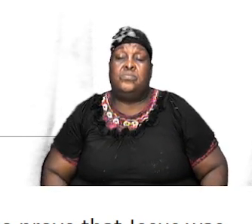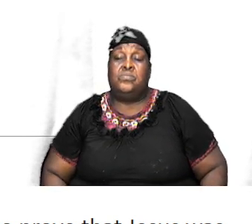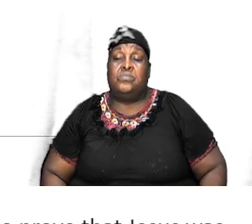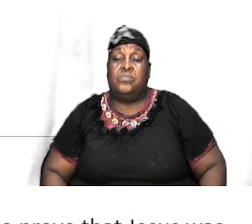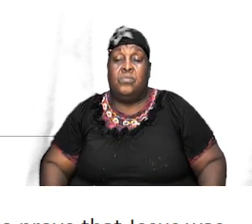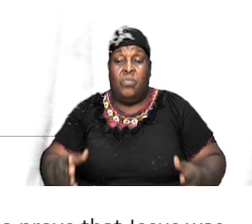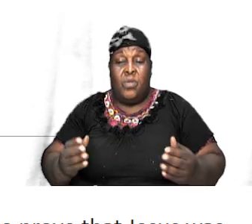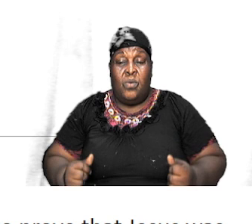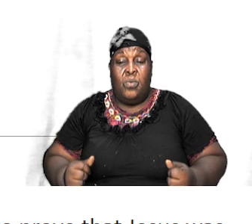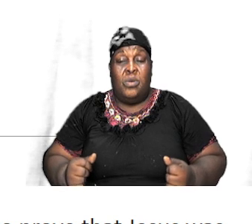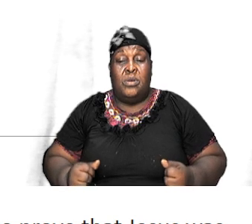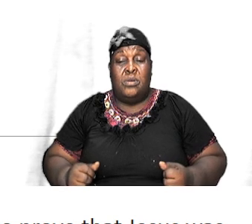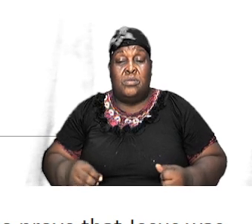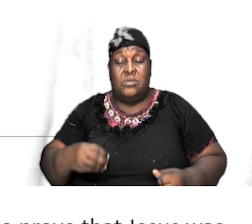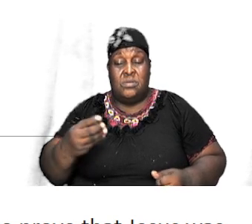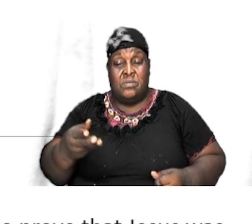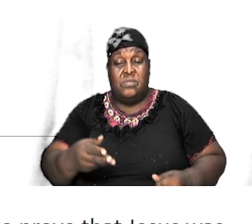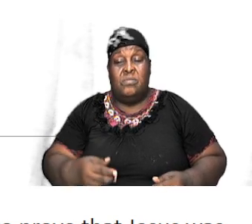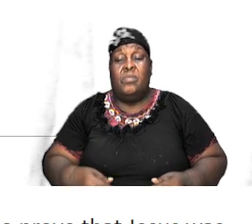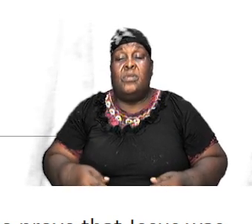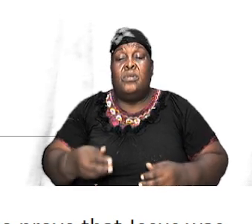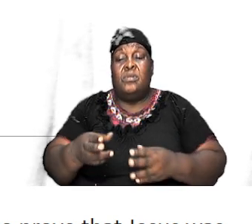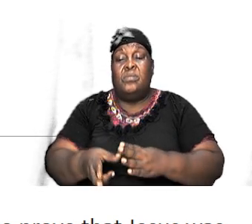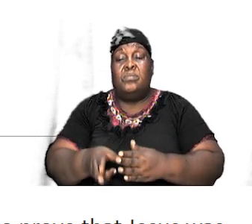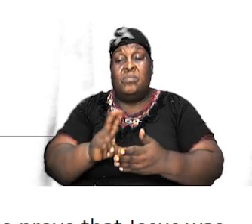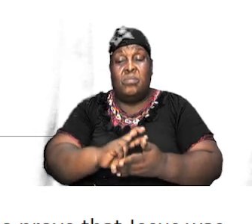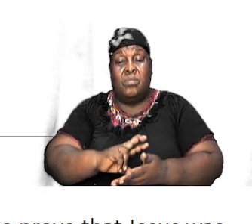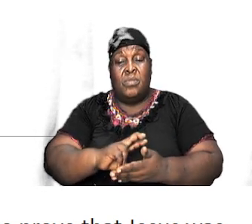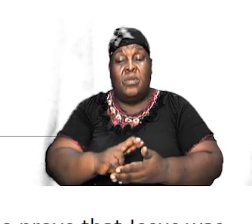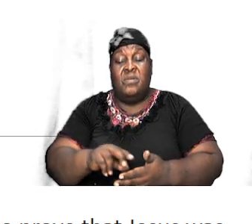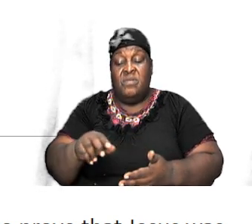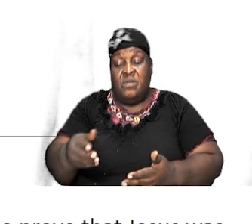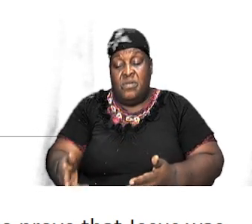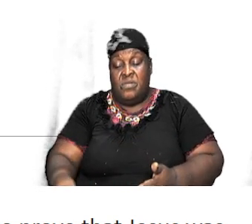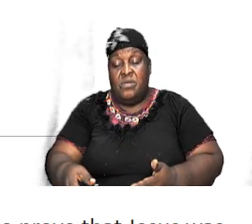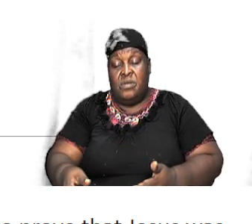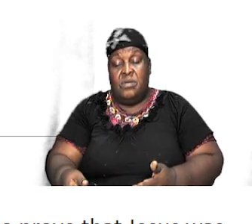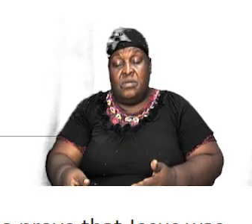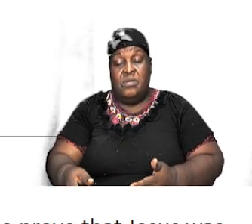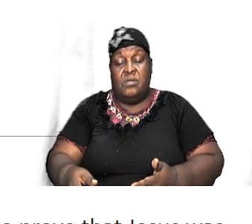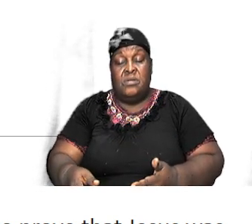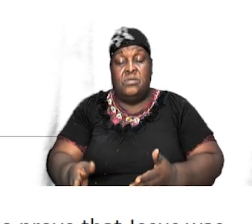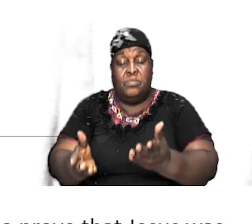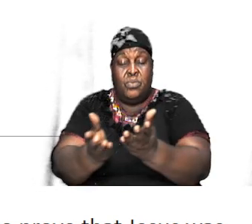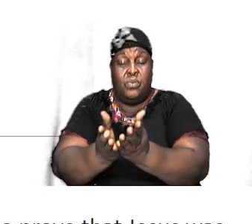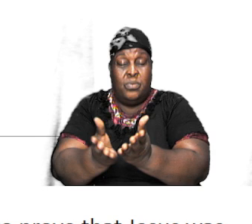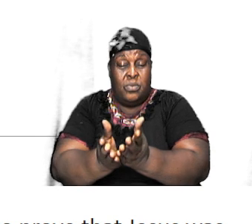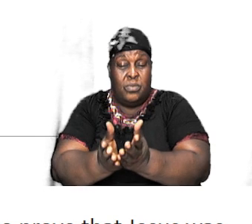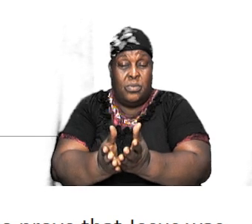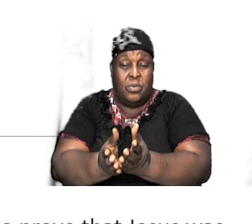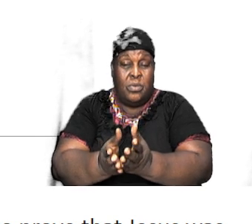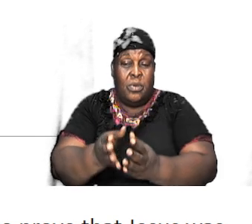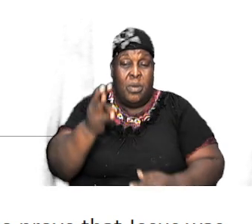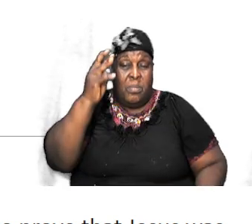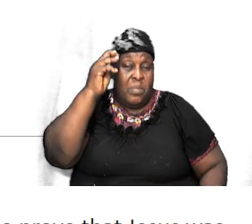to give you a bit of an overview of these books, so that as you read them, you are able to